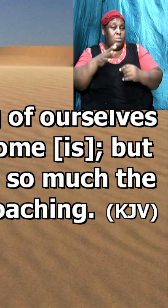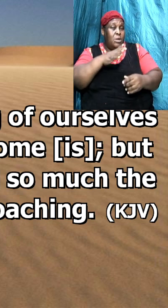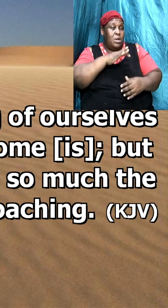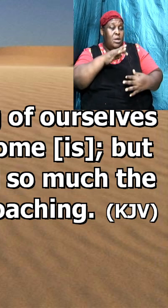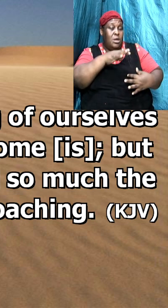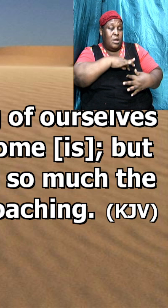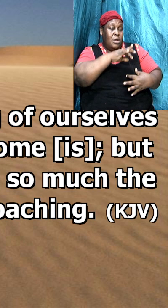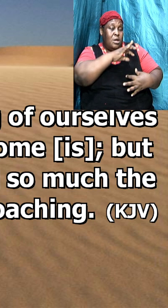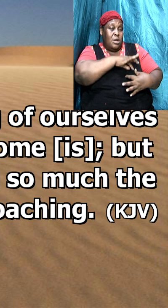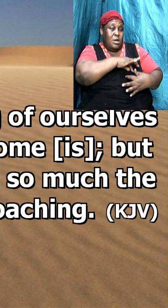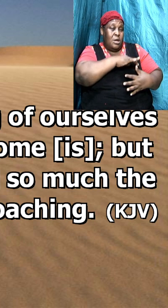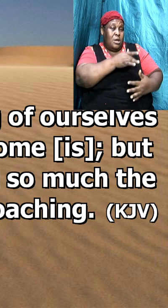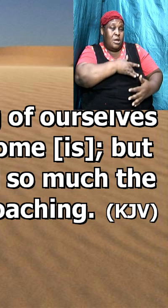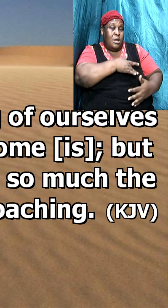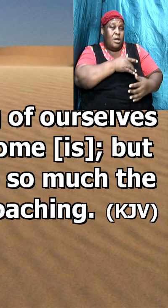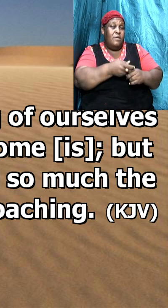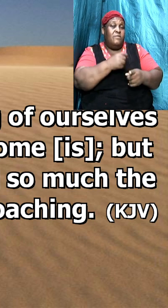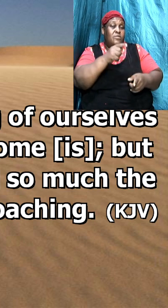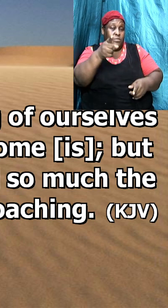to exhort each other?